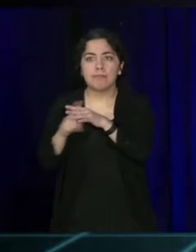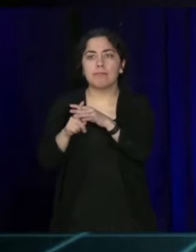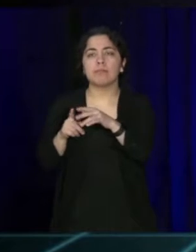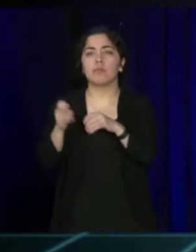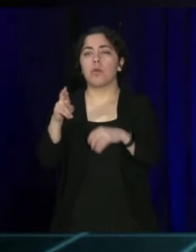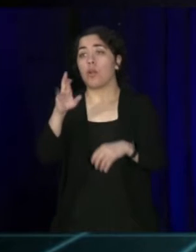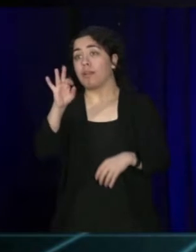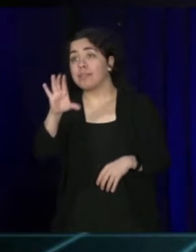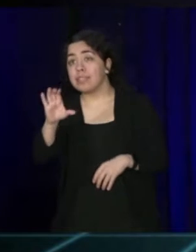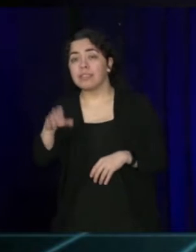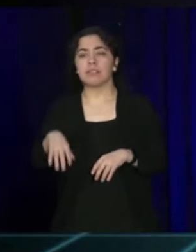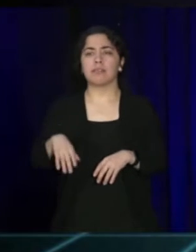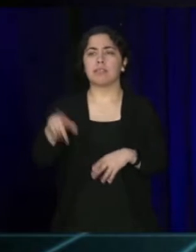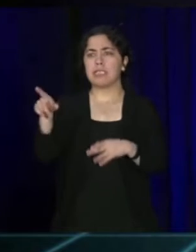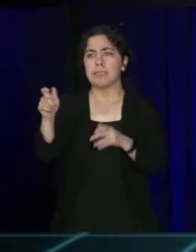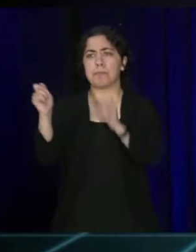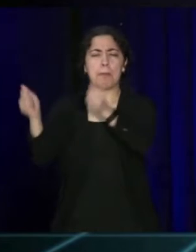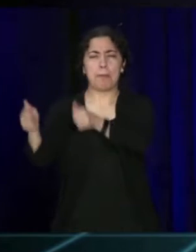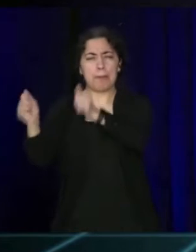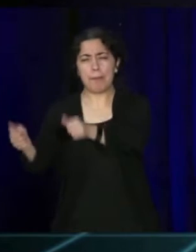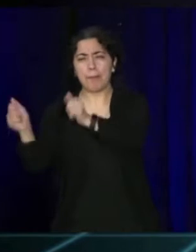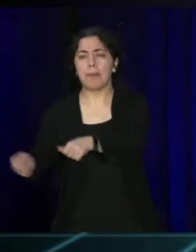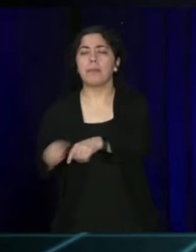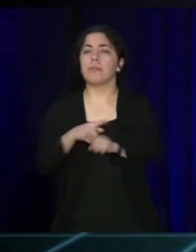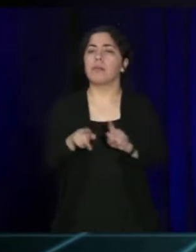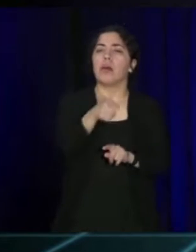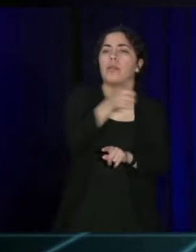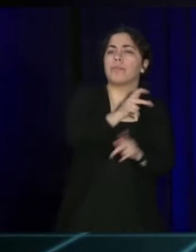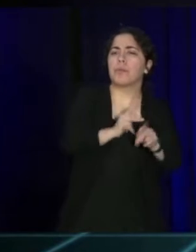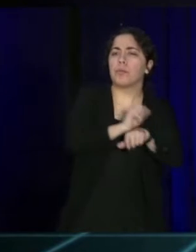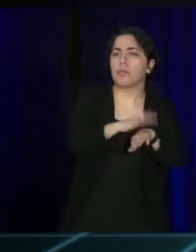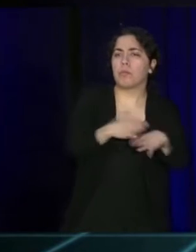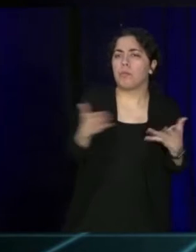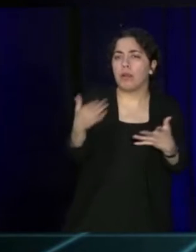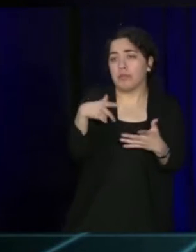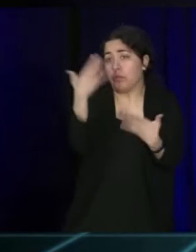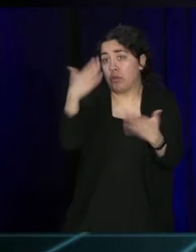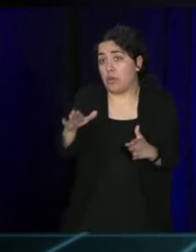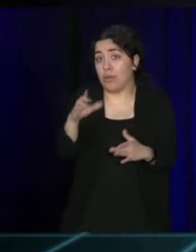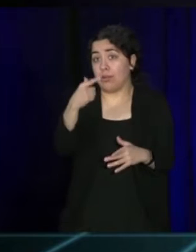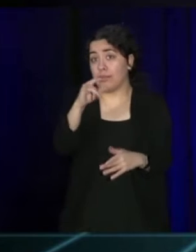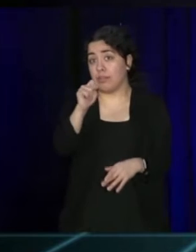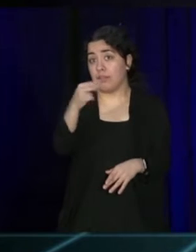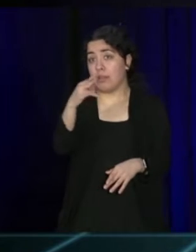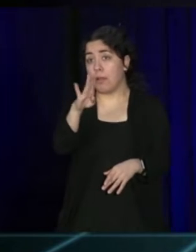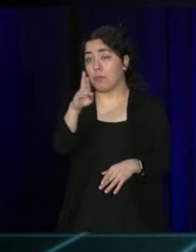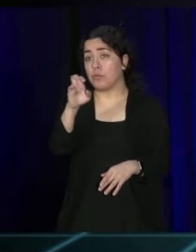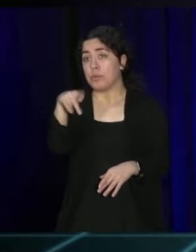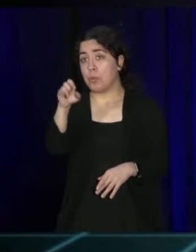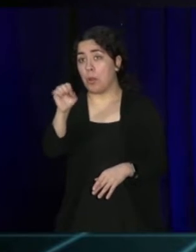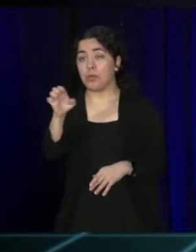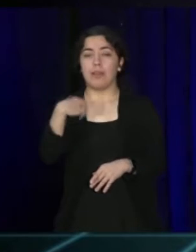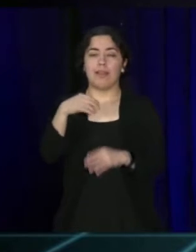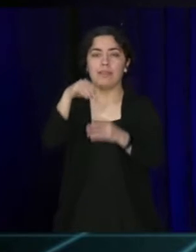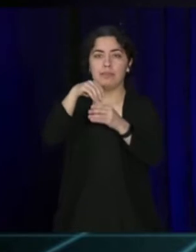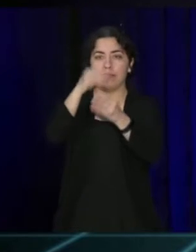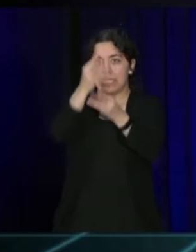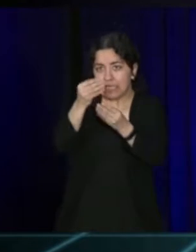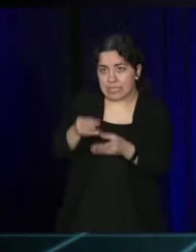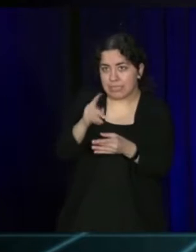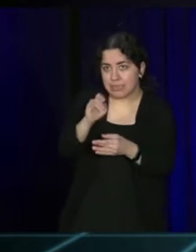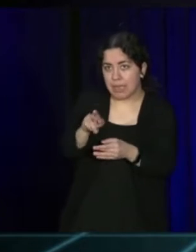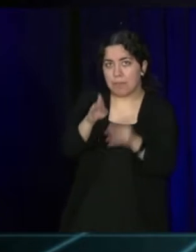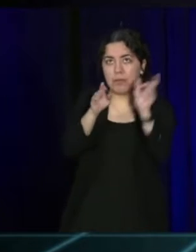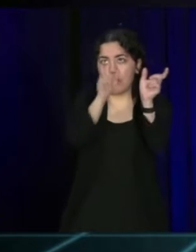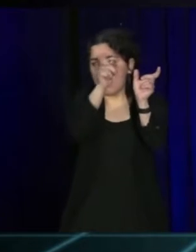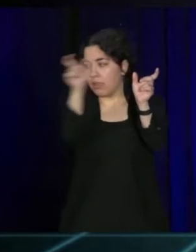on? So if you didn't know this, on GitHub repos, there's an Insights tab. You click it, you can see, well, on the repo itself, you see contributors,